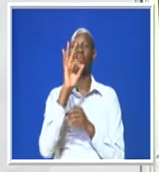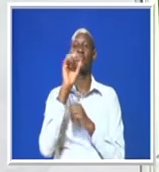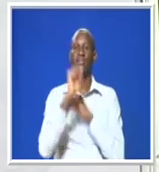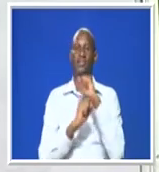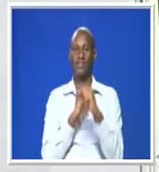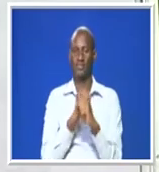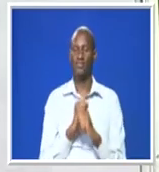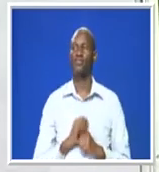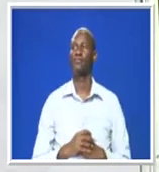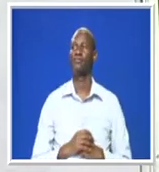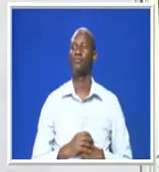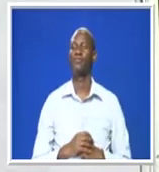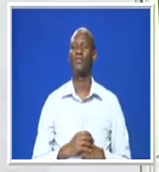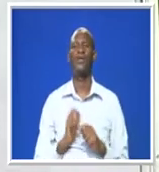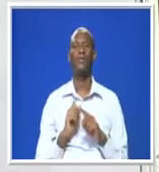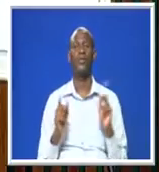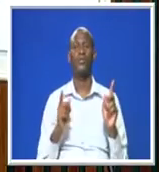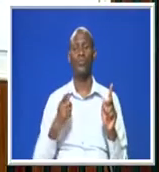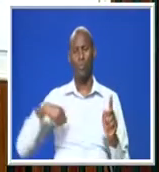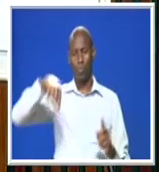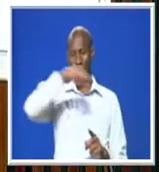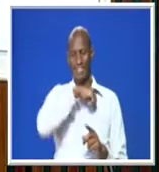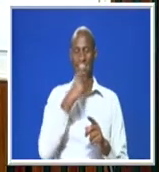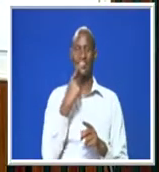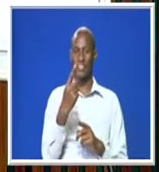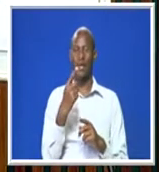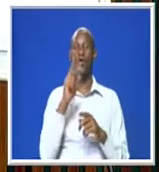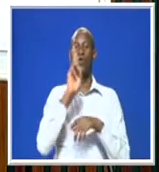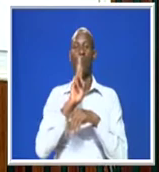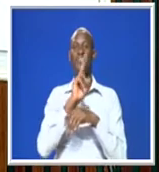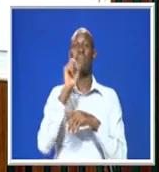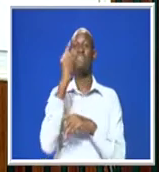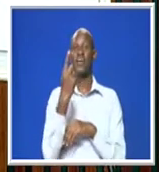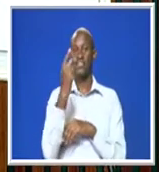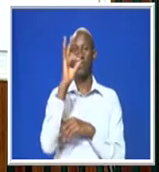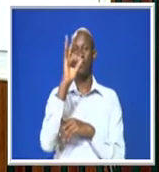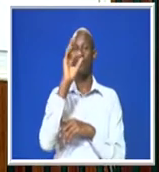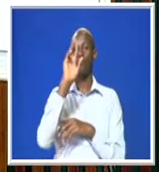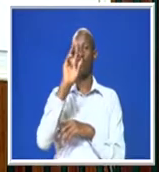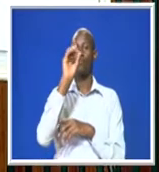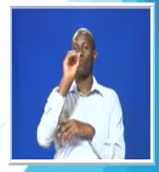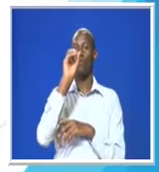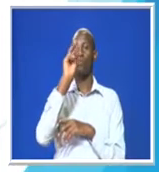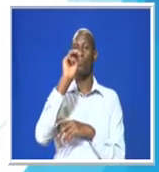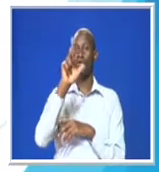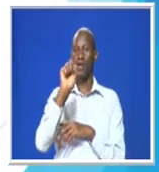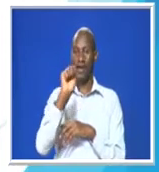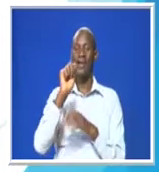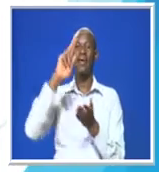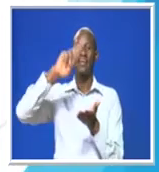3 years. But we say we need to use the first formula, which is what we are calling the repeated